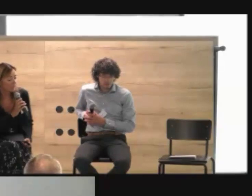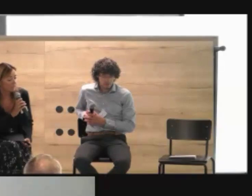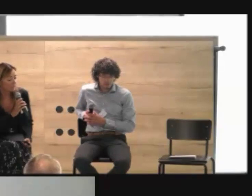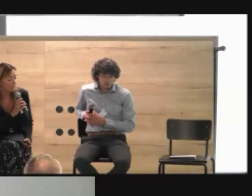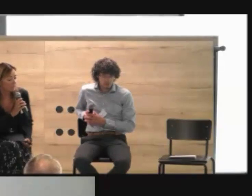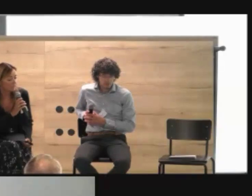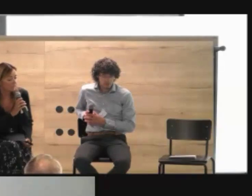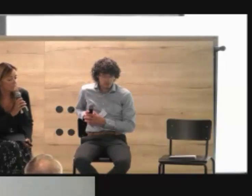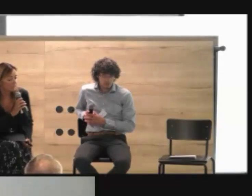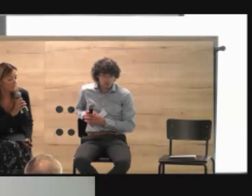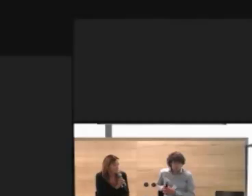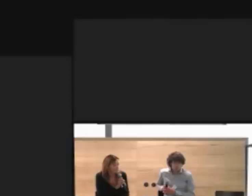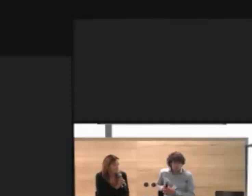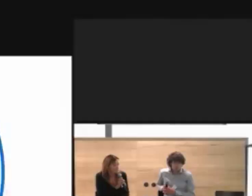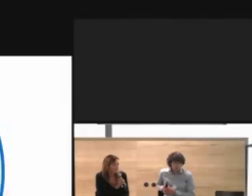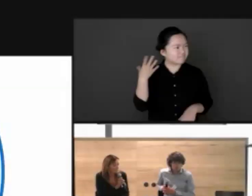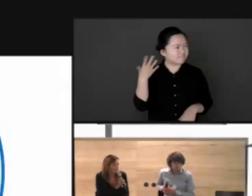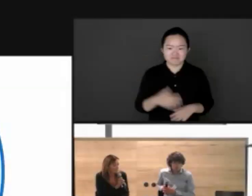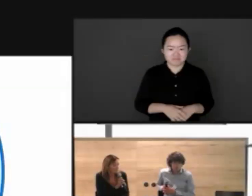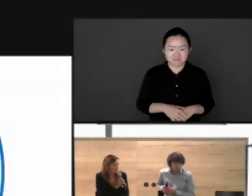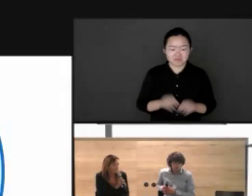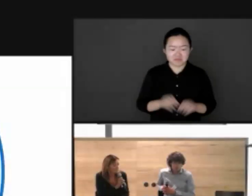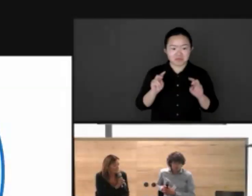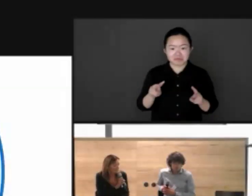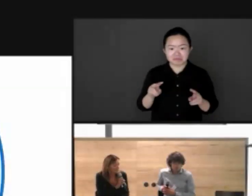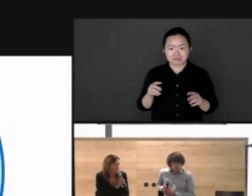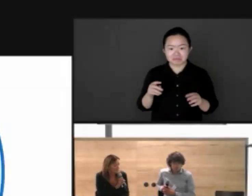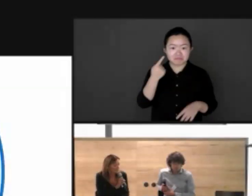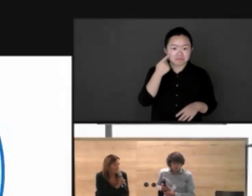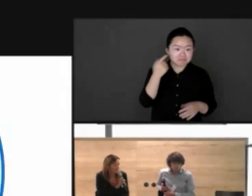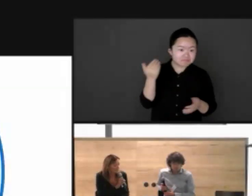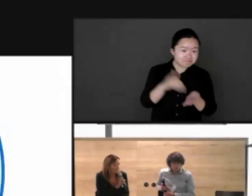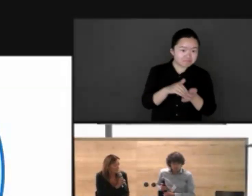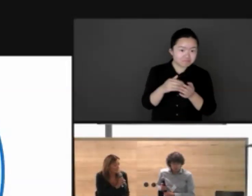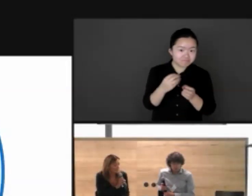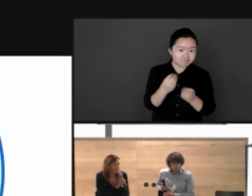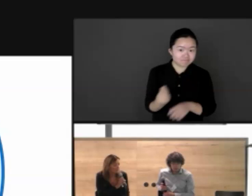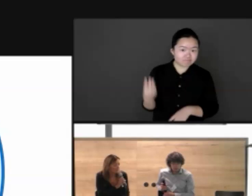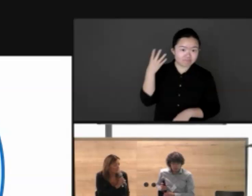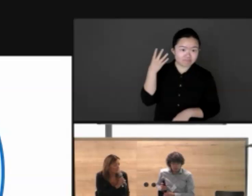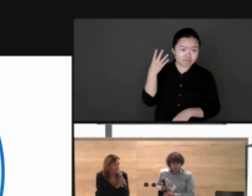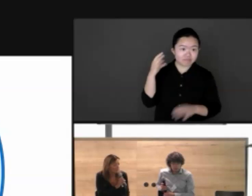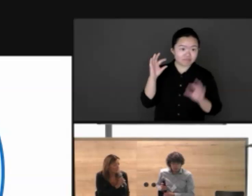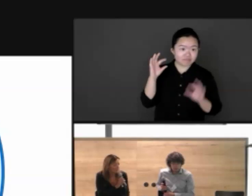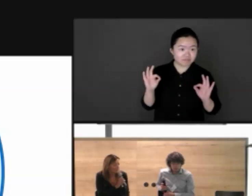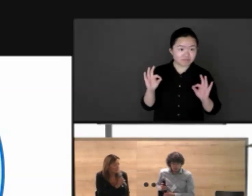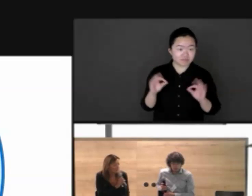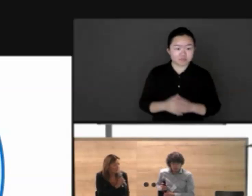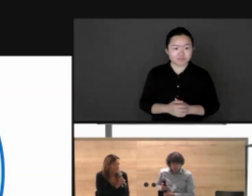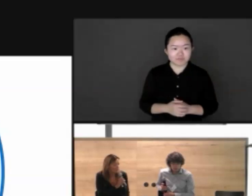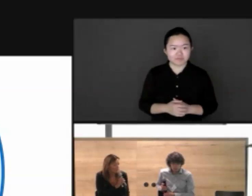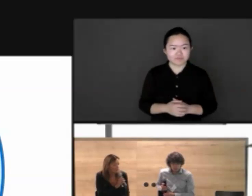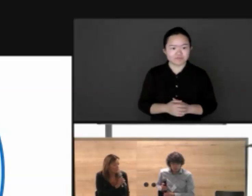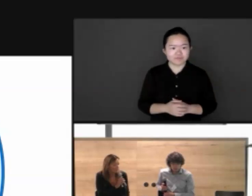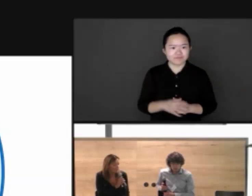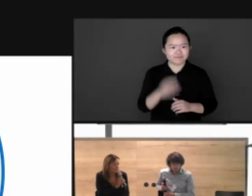yet. You do not see my slides yet. Okay, let's try Now I it think again. they are. Now we see your slides. That's